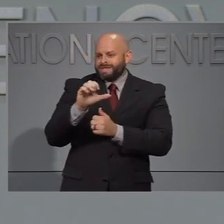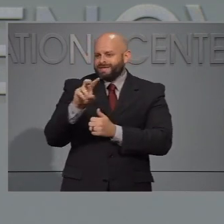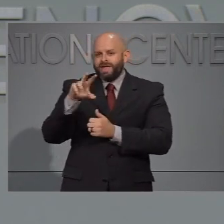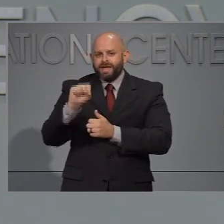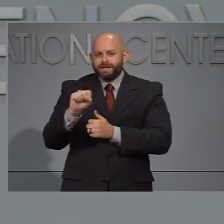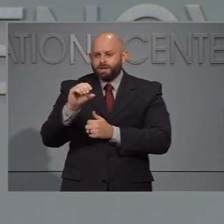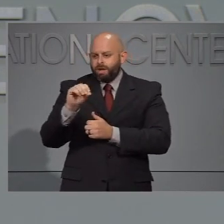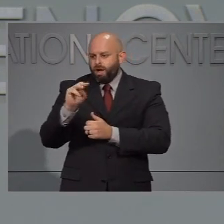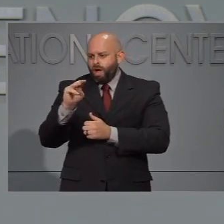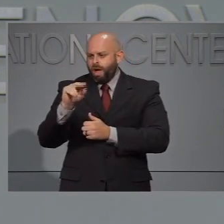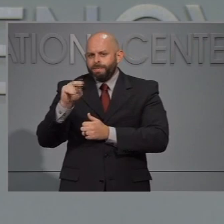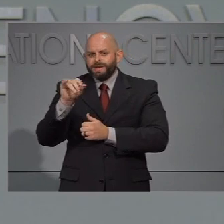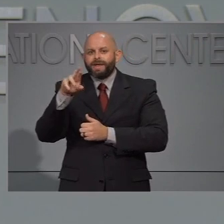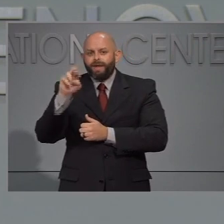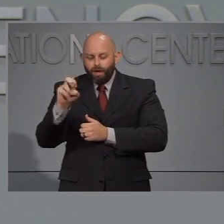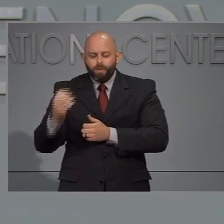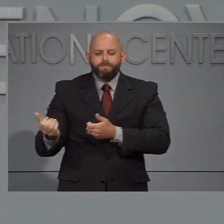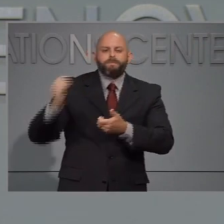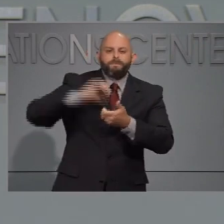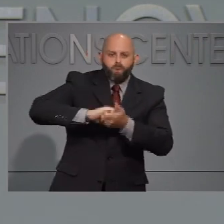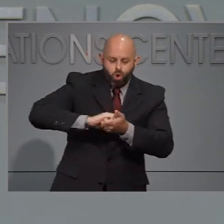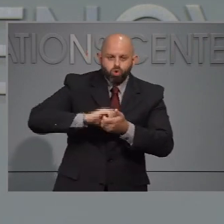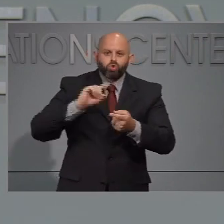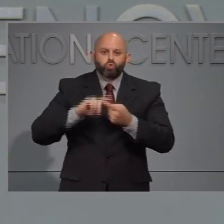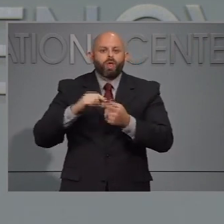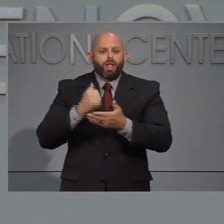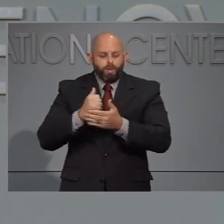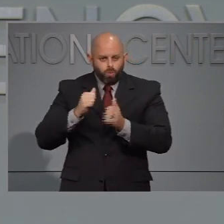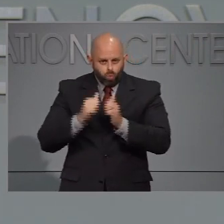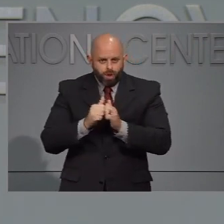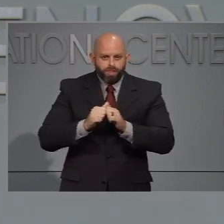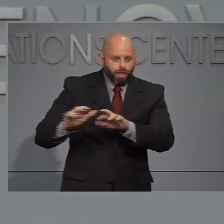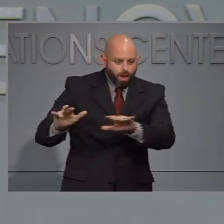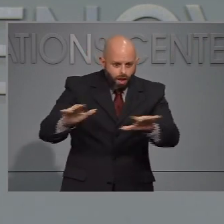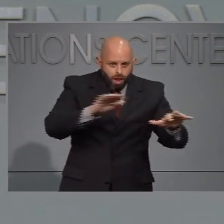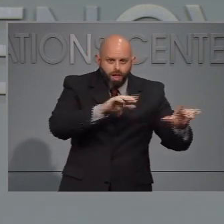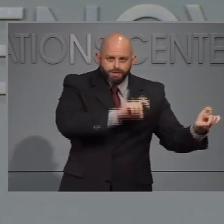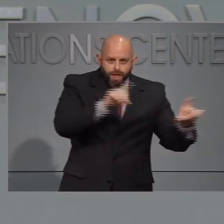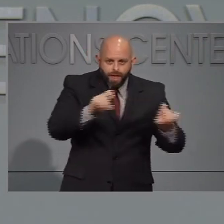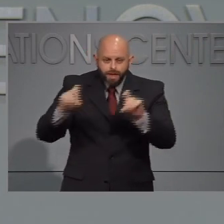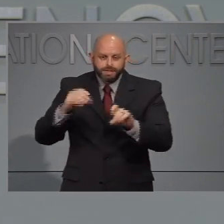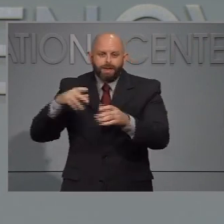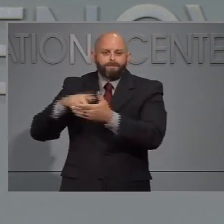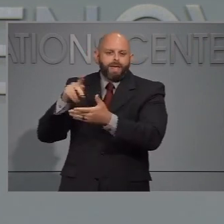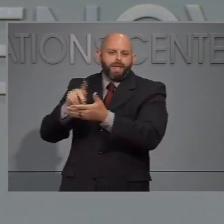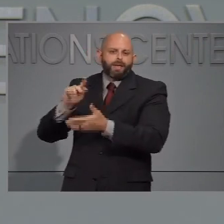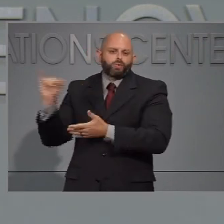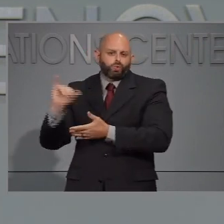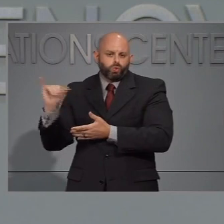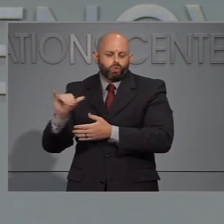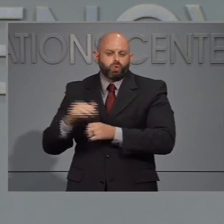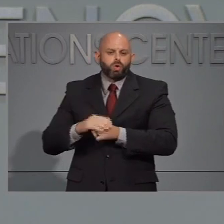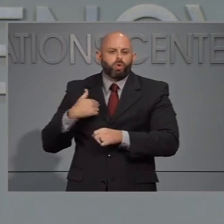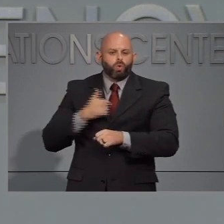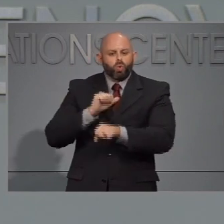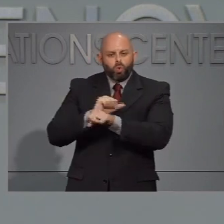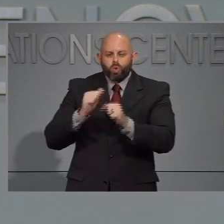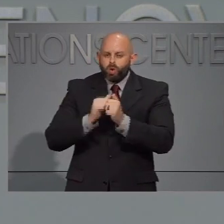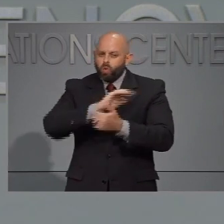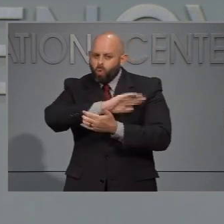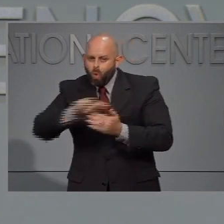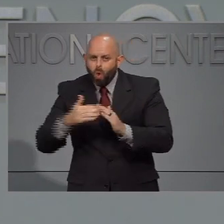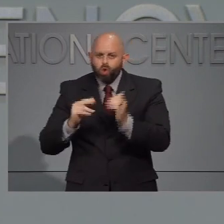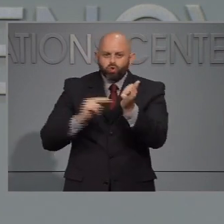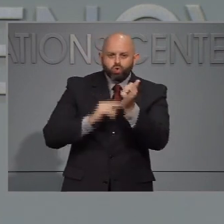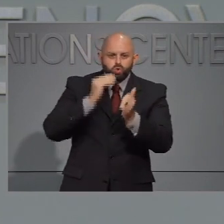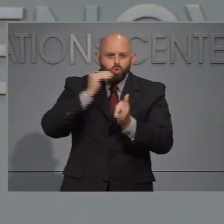the logistics, but if necessary, the payment for that testing. And we are working through all of our skilled nursing facilities. I want to